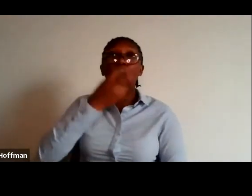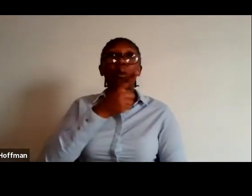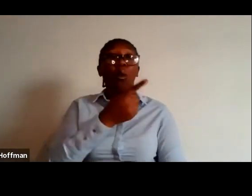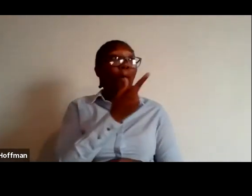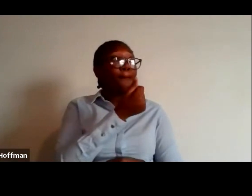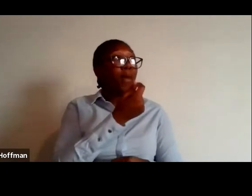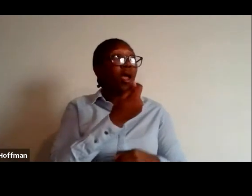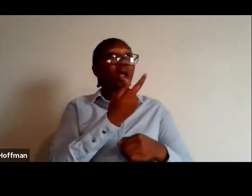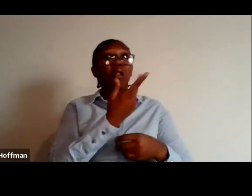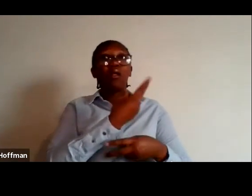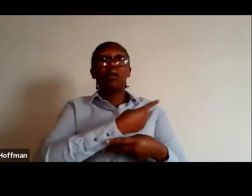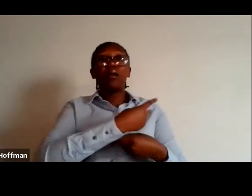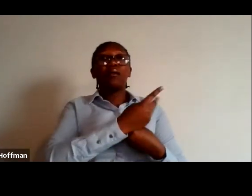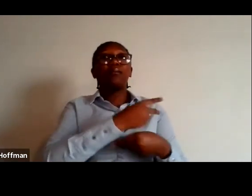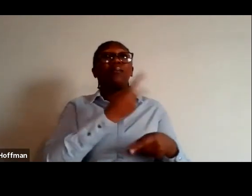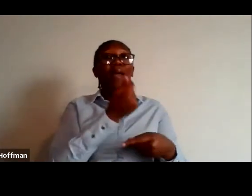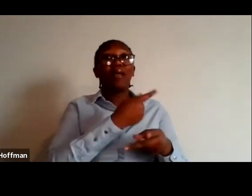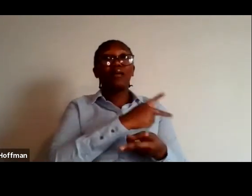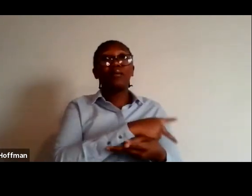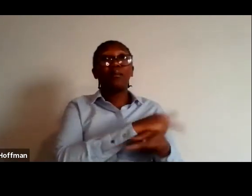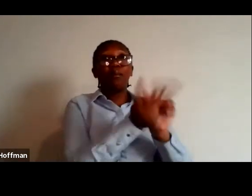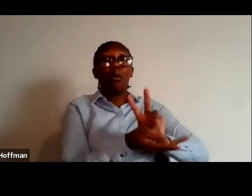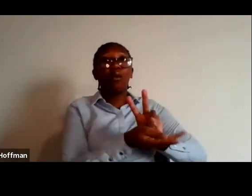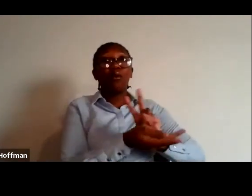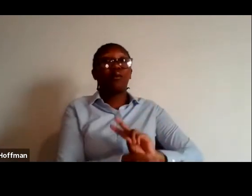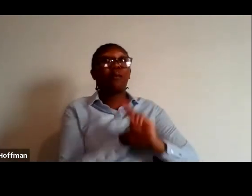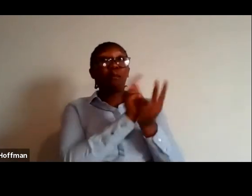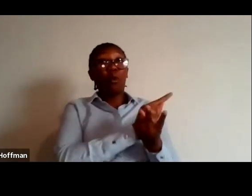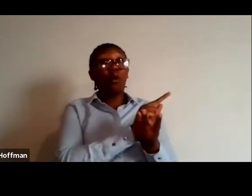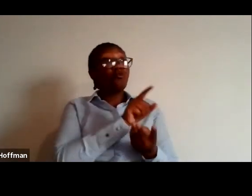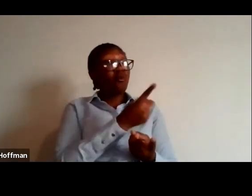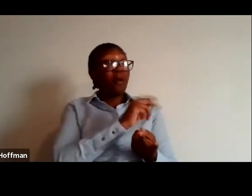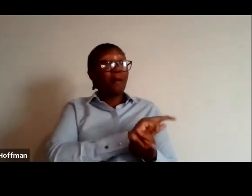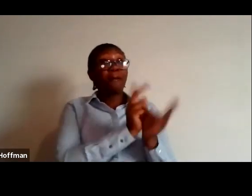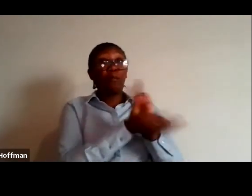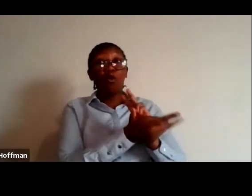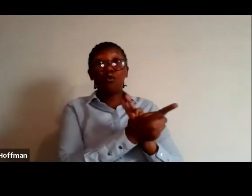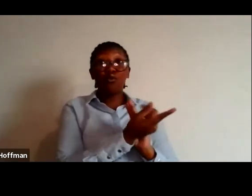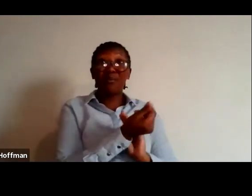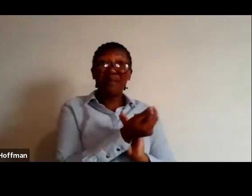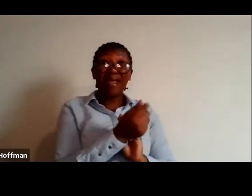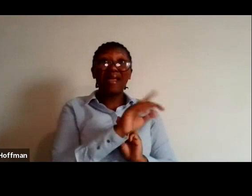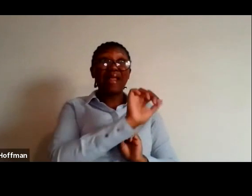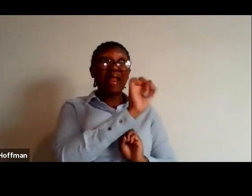the international organizations that can borrow us money.